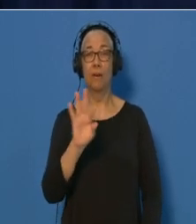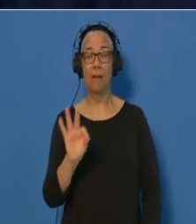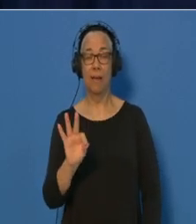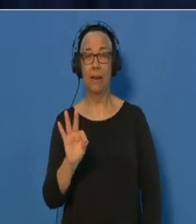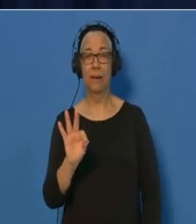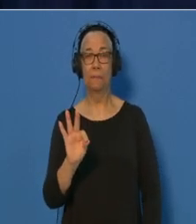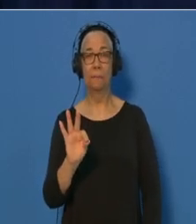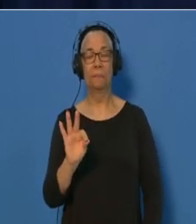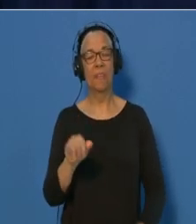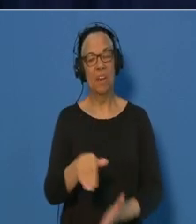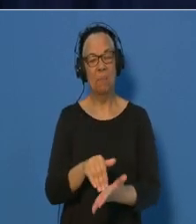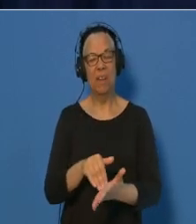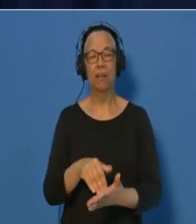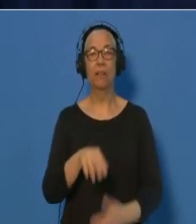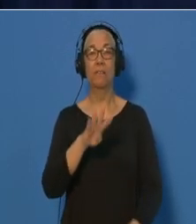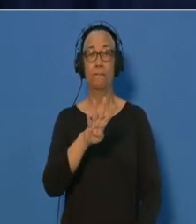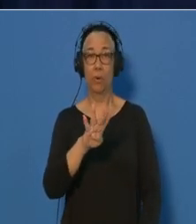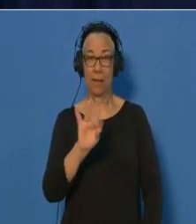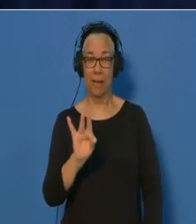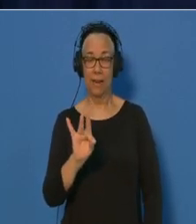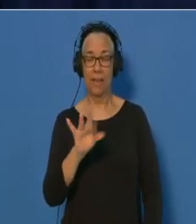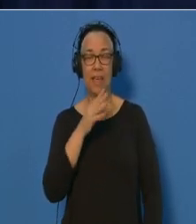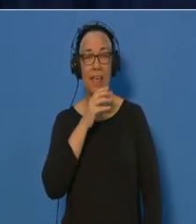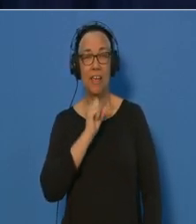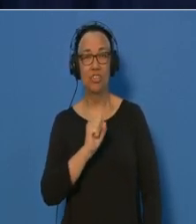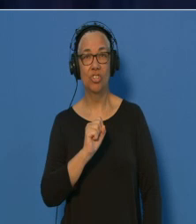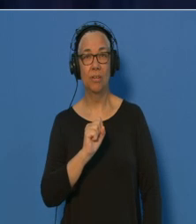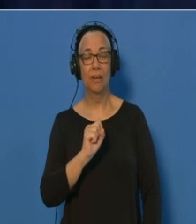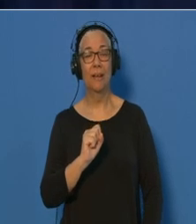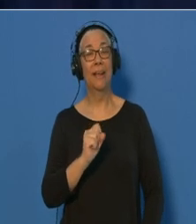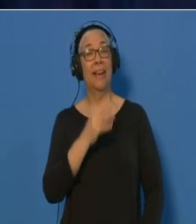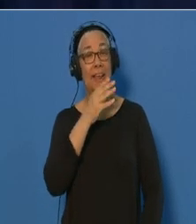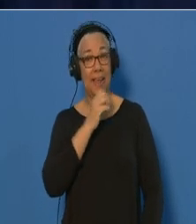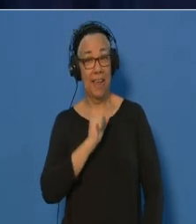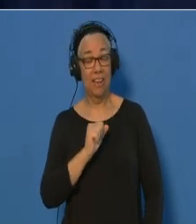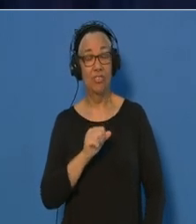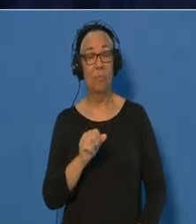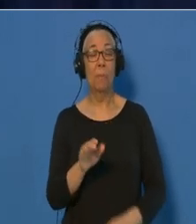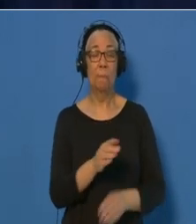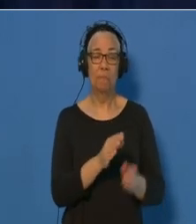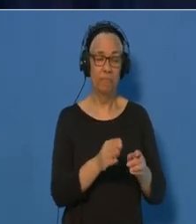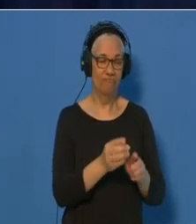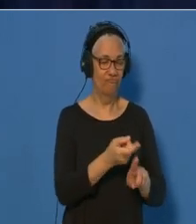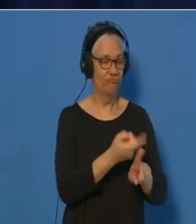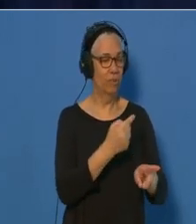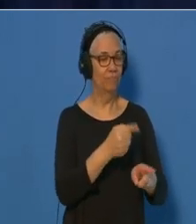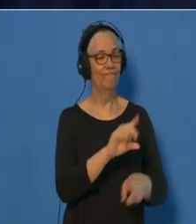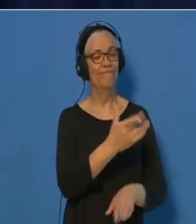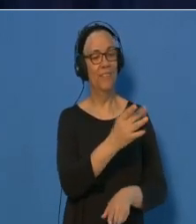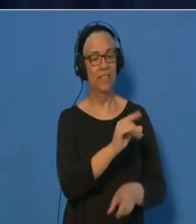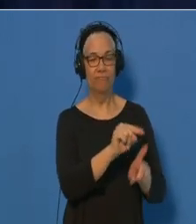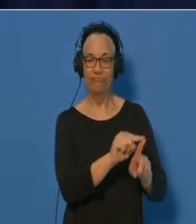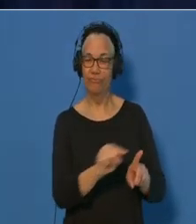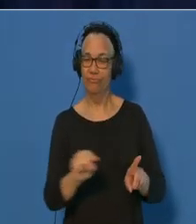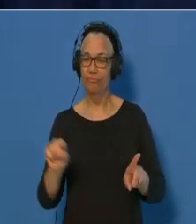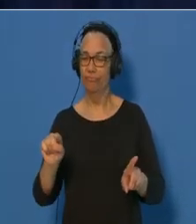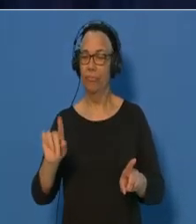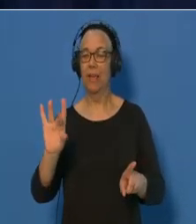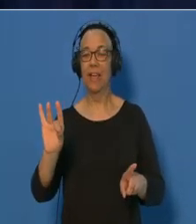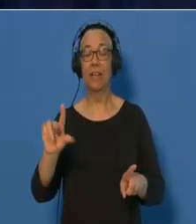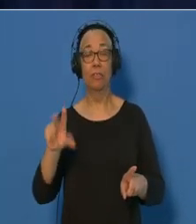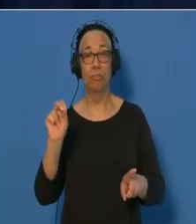the median age is 48. And the age range of all of our positive cases is from 18 to 83 years old.